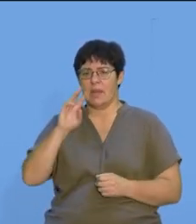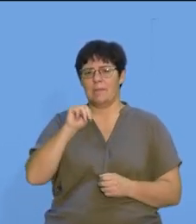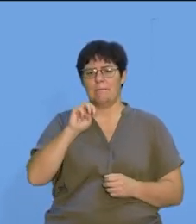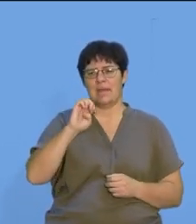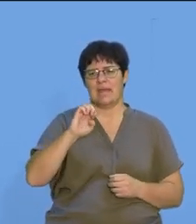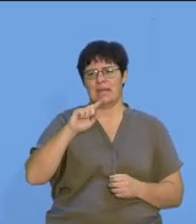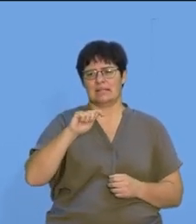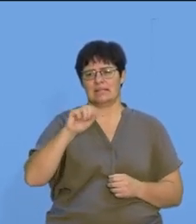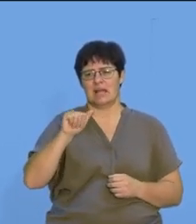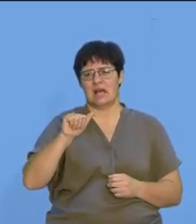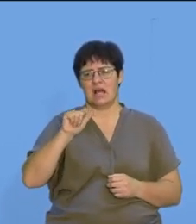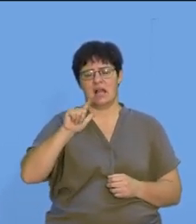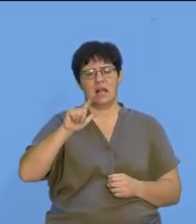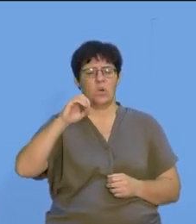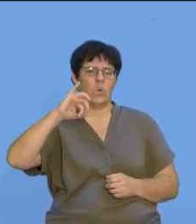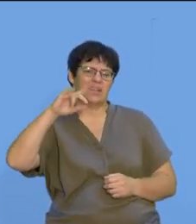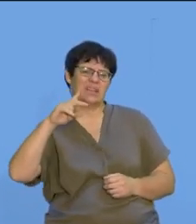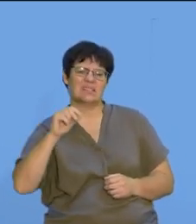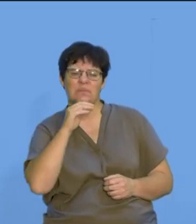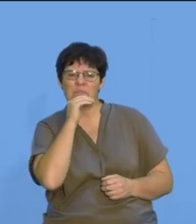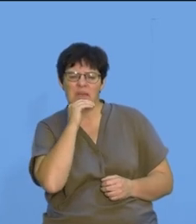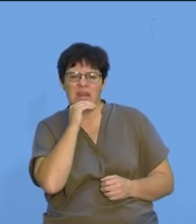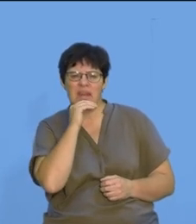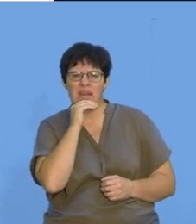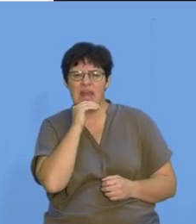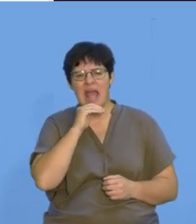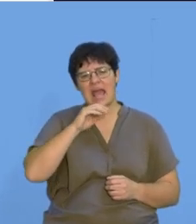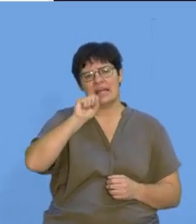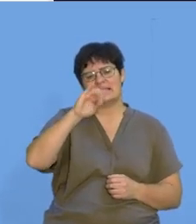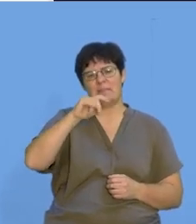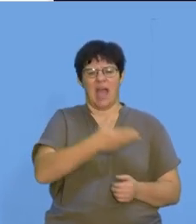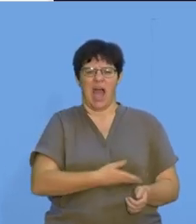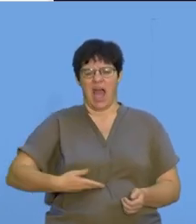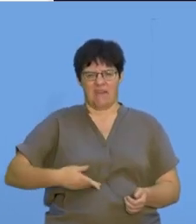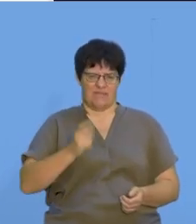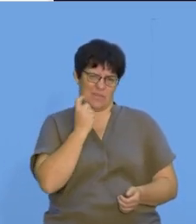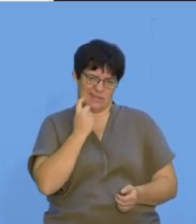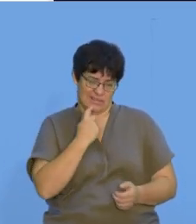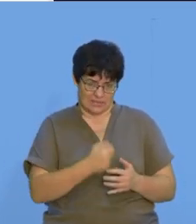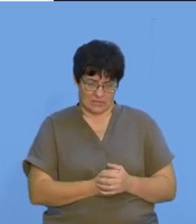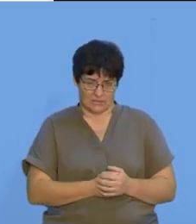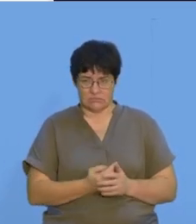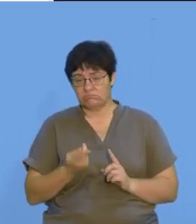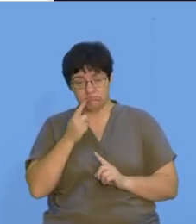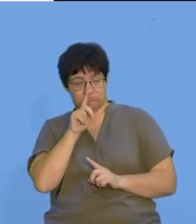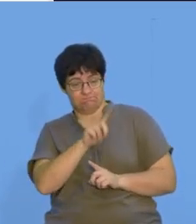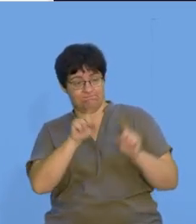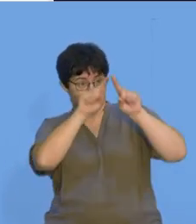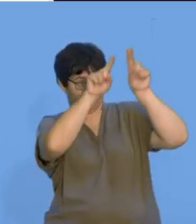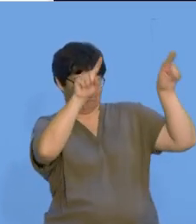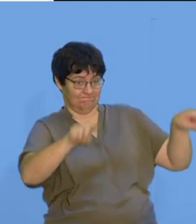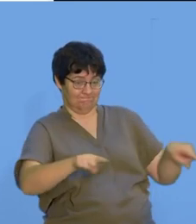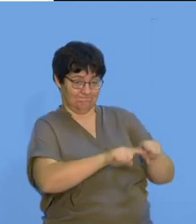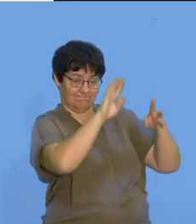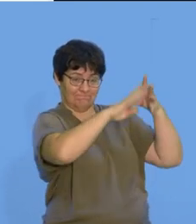we refer to them as semi-metals. Okay, now if we can draw our attention to just the periodic table, at some point we would